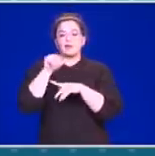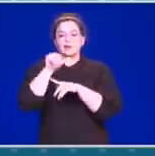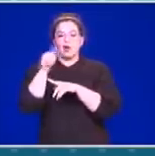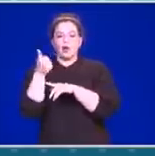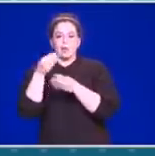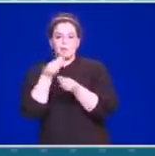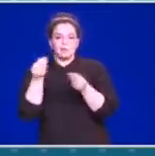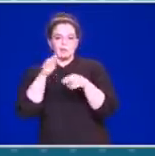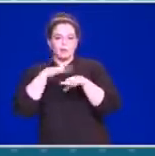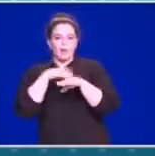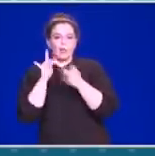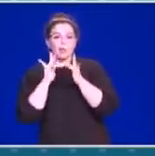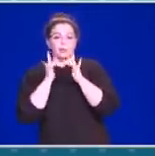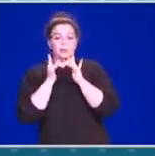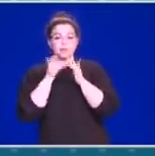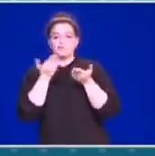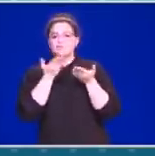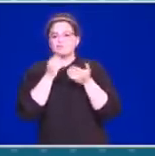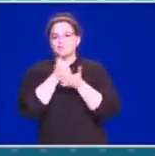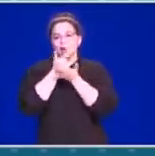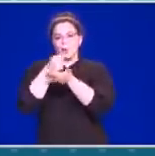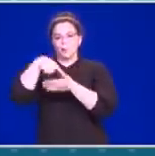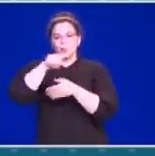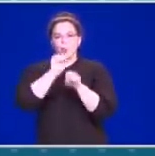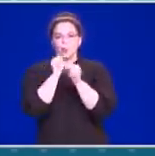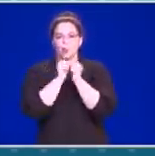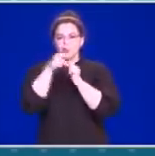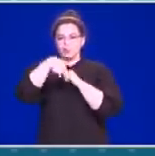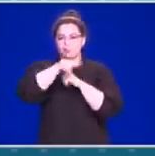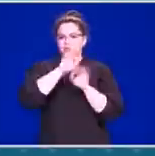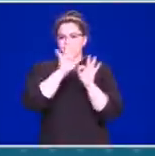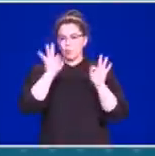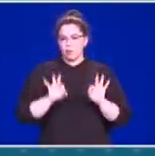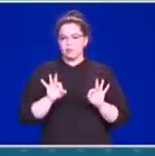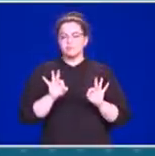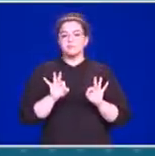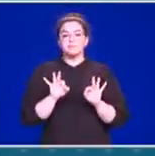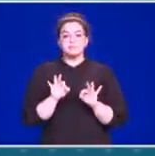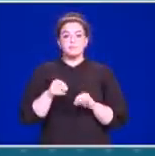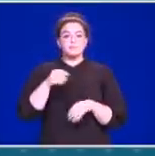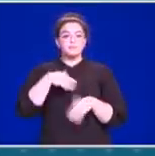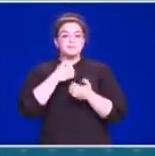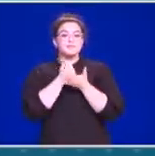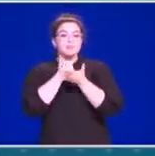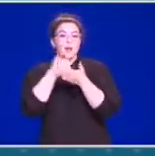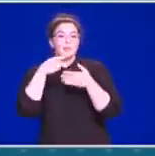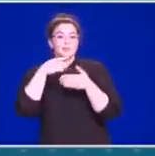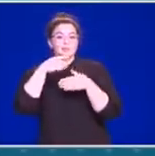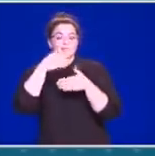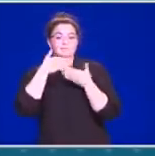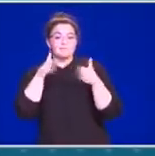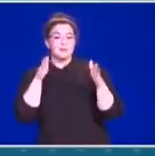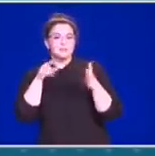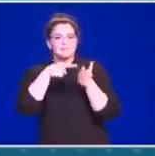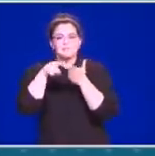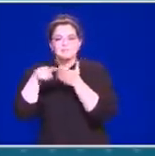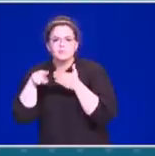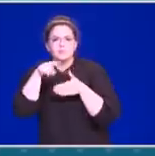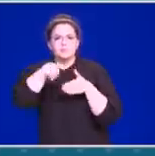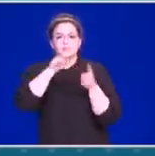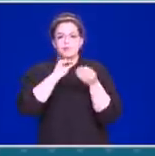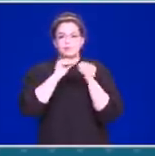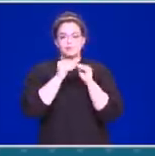our Redistricting Data Program webpage to help users work with this format of data. To help the public more easily explore the numbers, we're